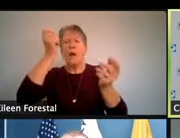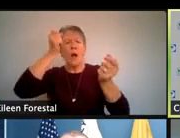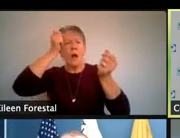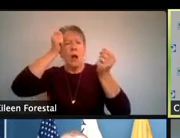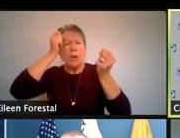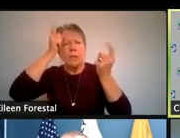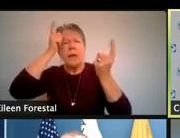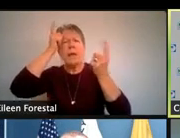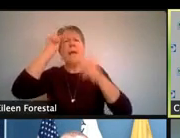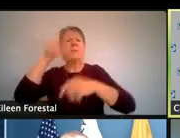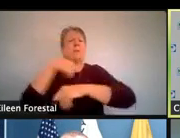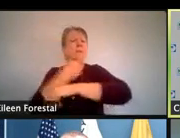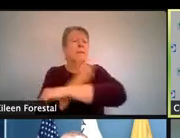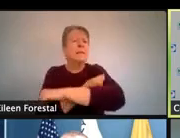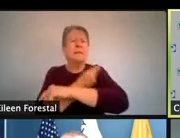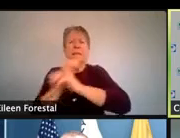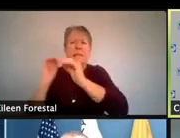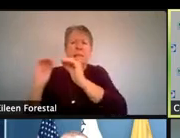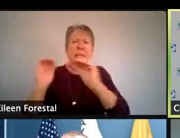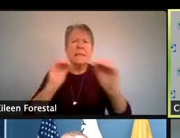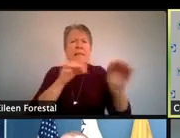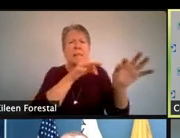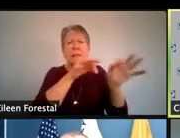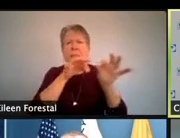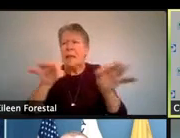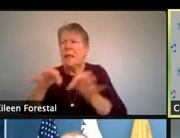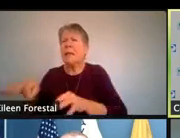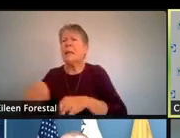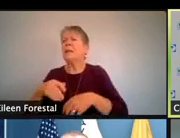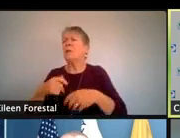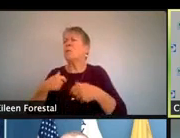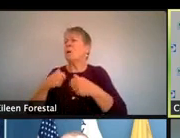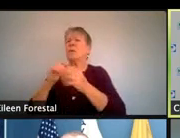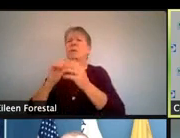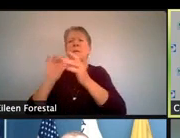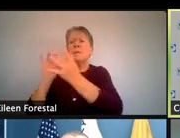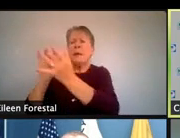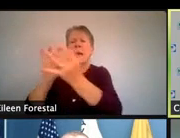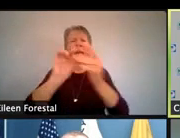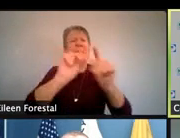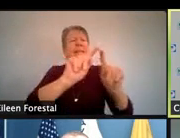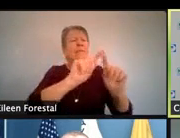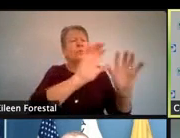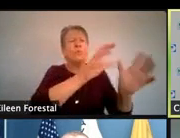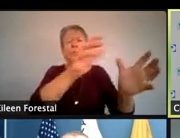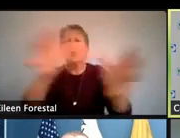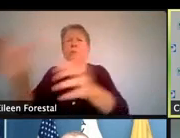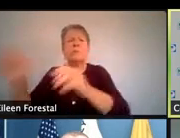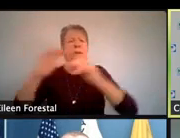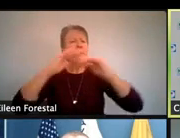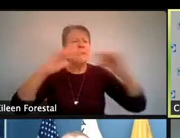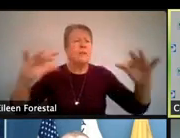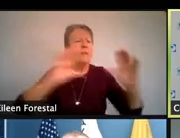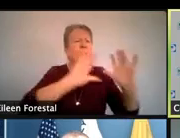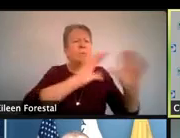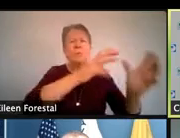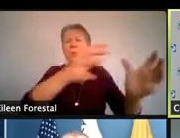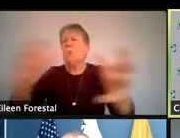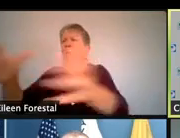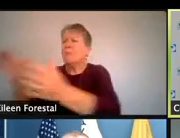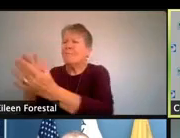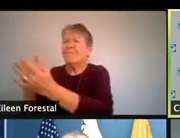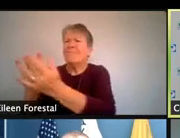of diverse groups throughout the state, that people will make a choice to be vaccinated at this point in